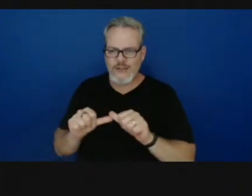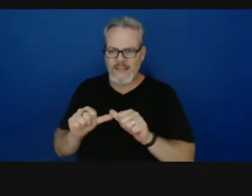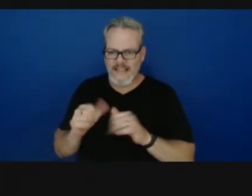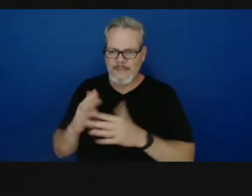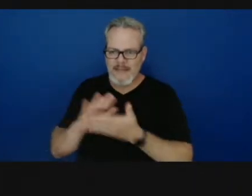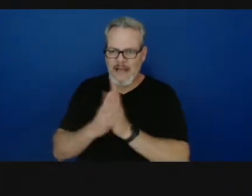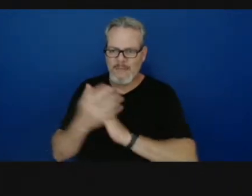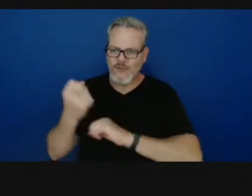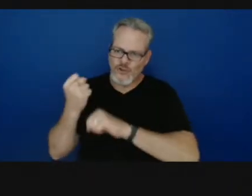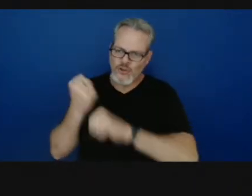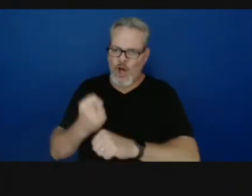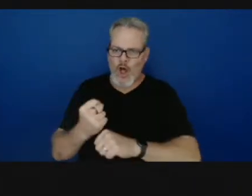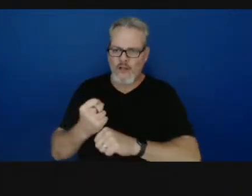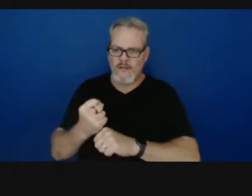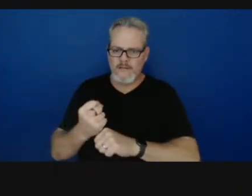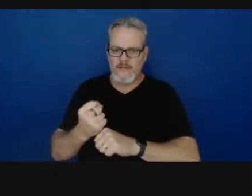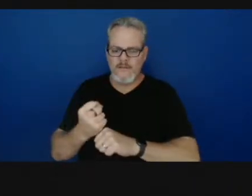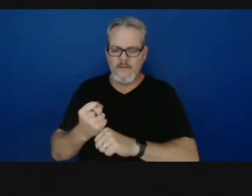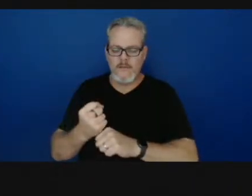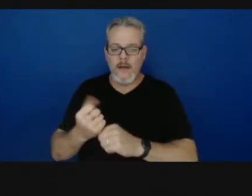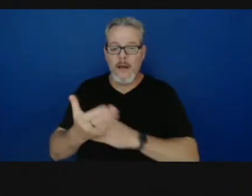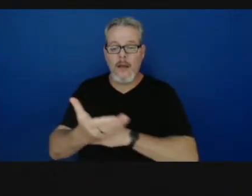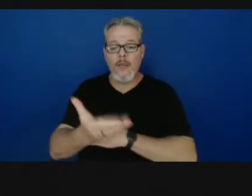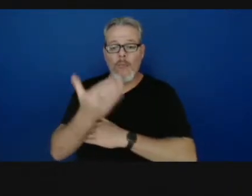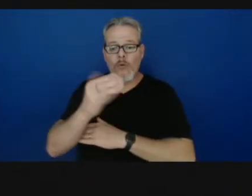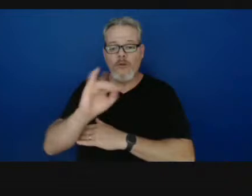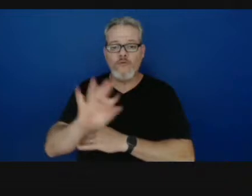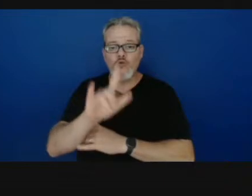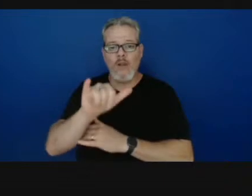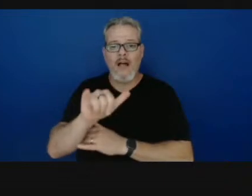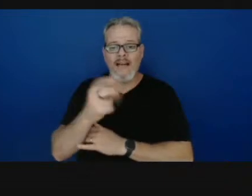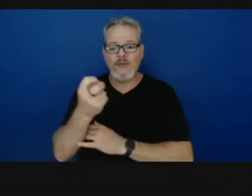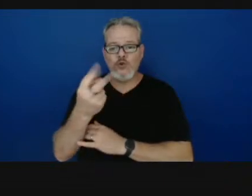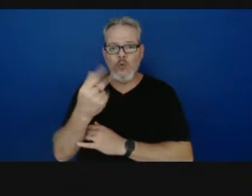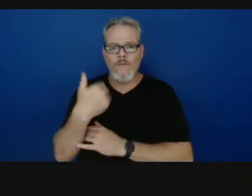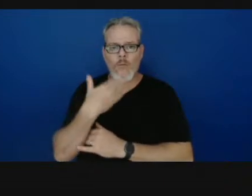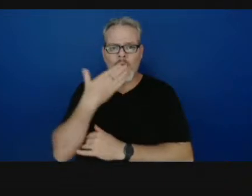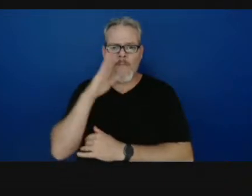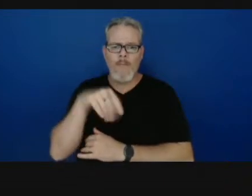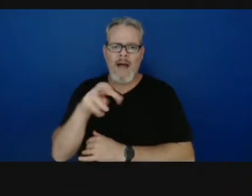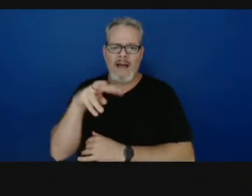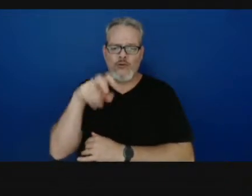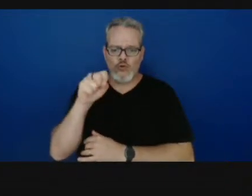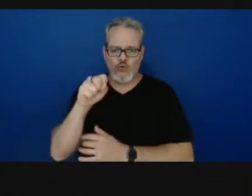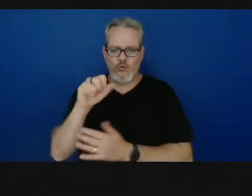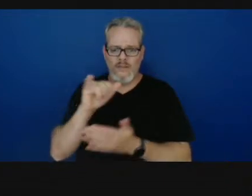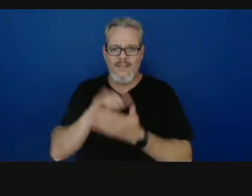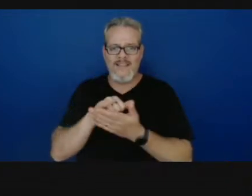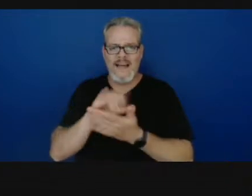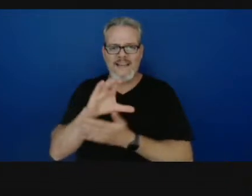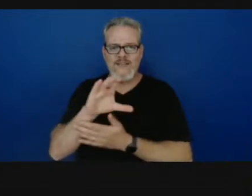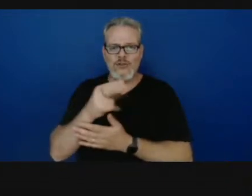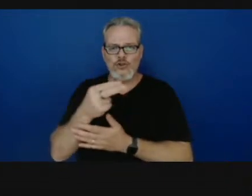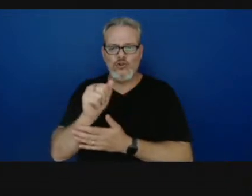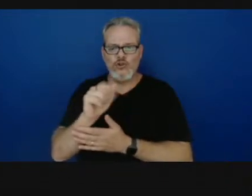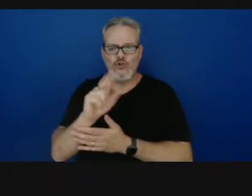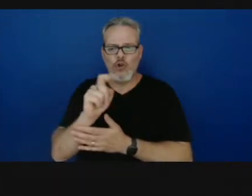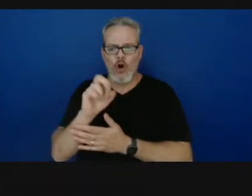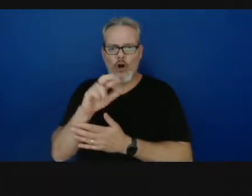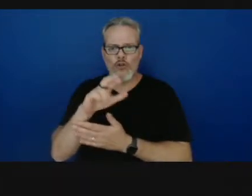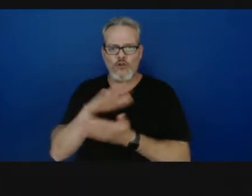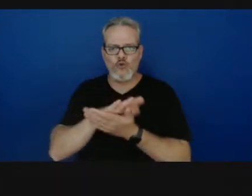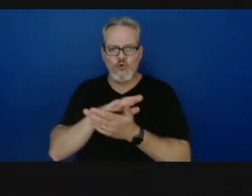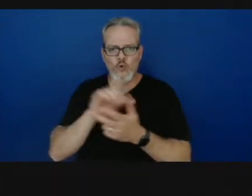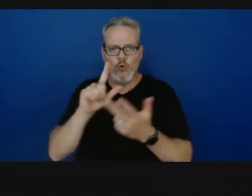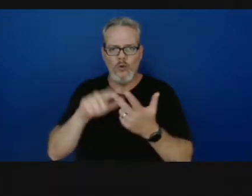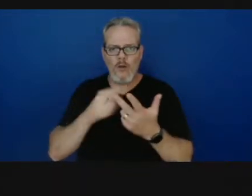back inside the channel. On the morning of July 12th, we get the bad news that the Kilauea Charter School, the Aholonui Warm Pond, and the